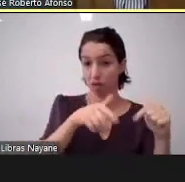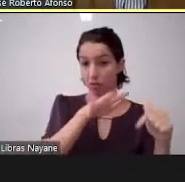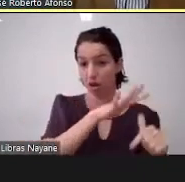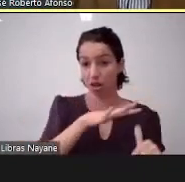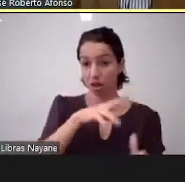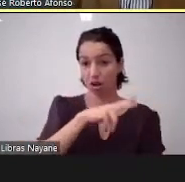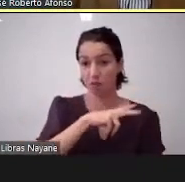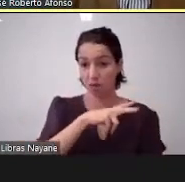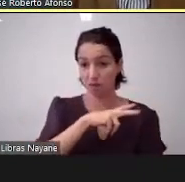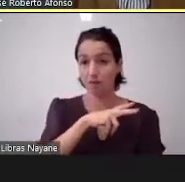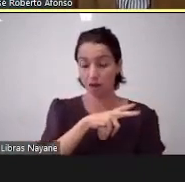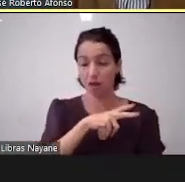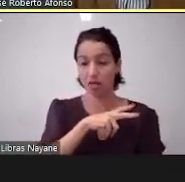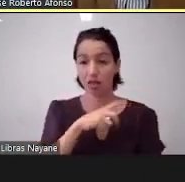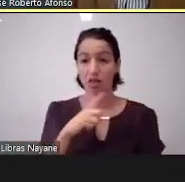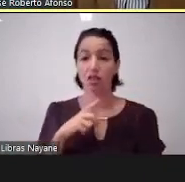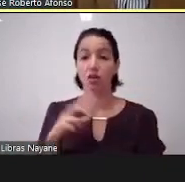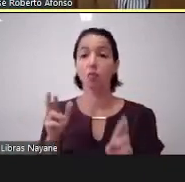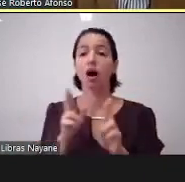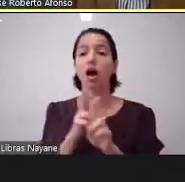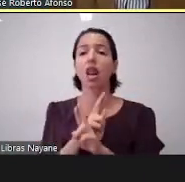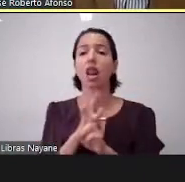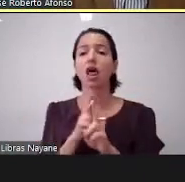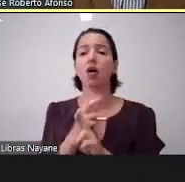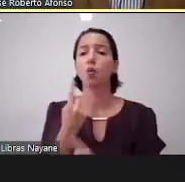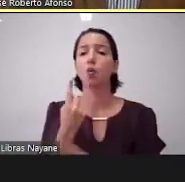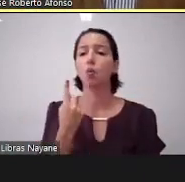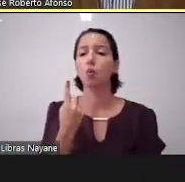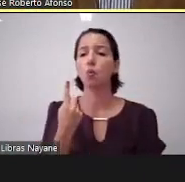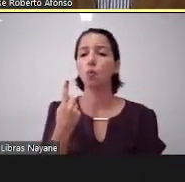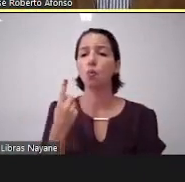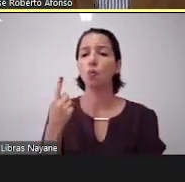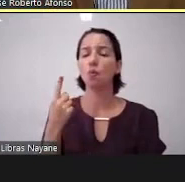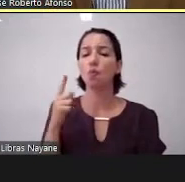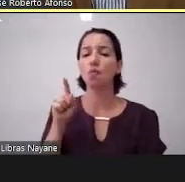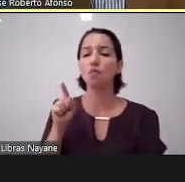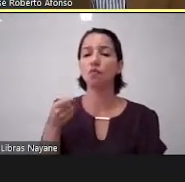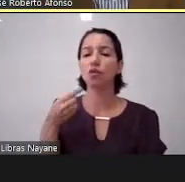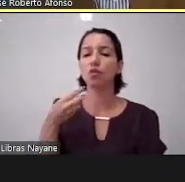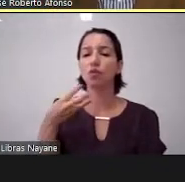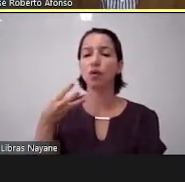a worker in the private sector, there is 1.3